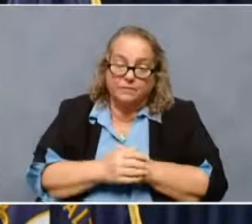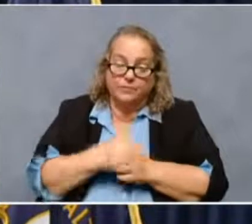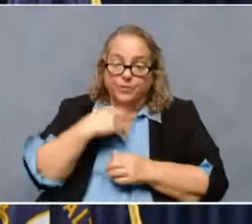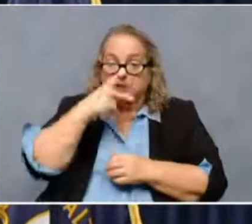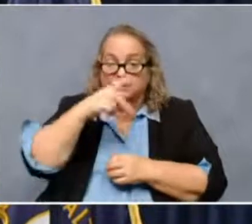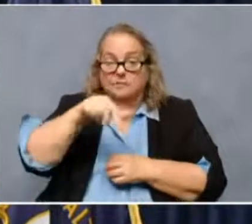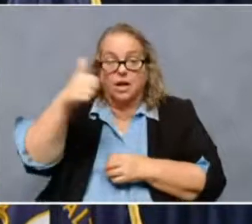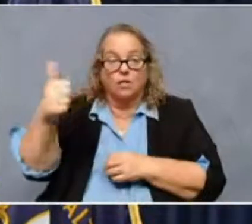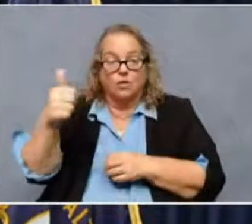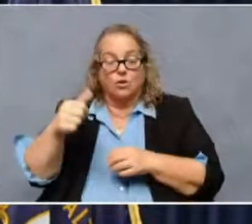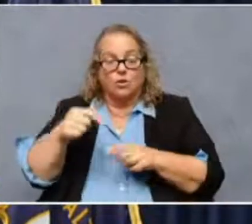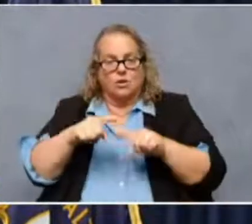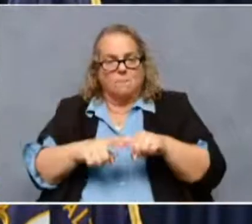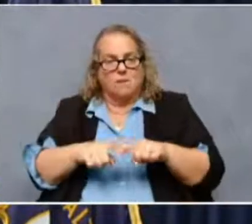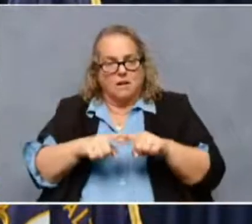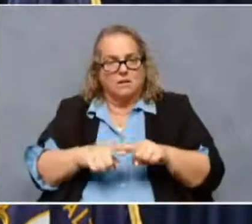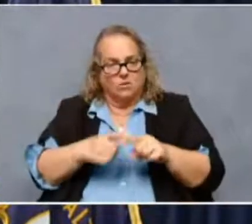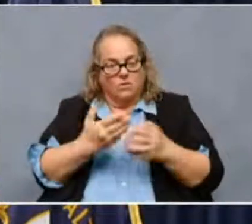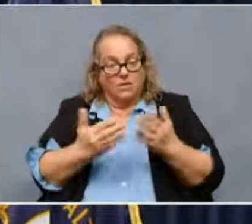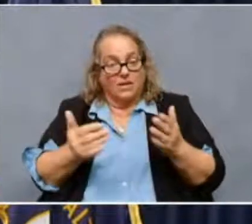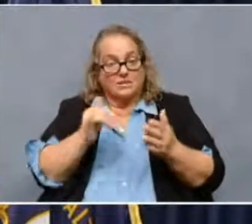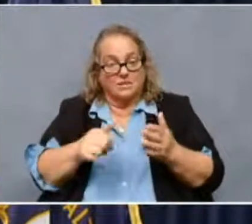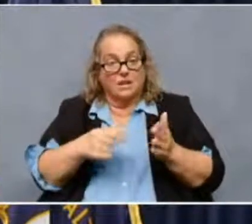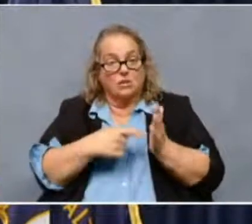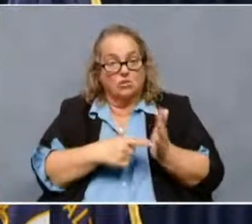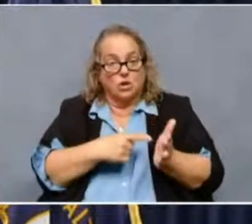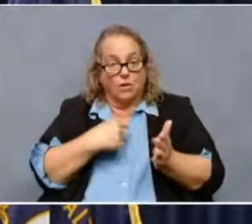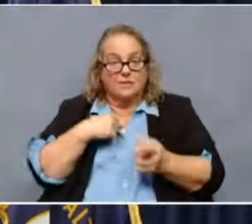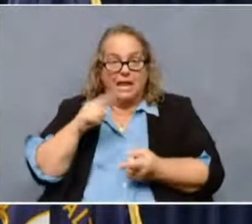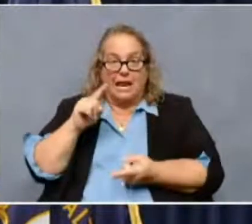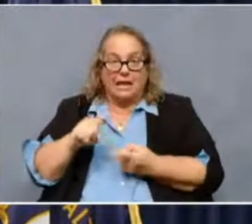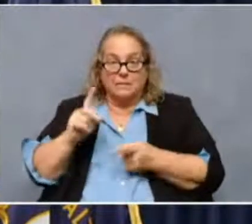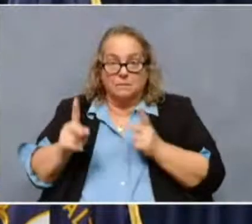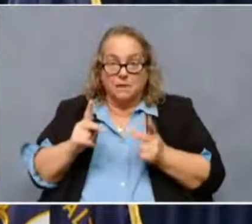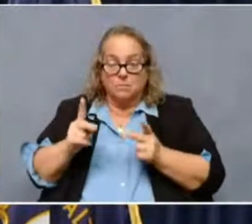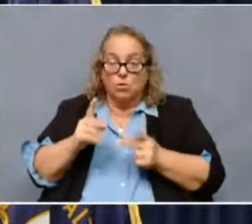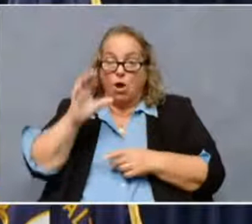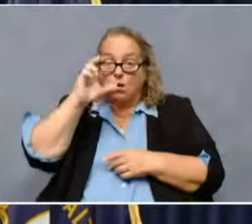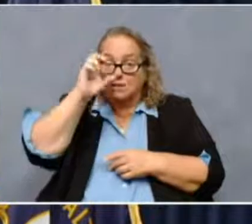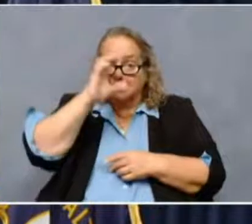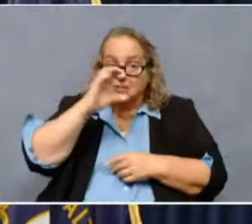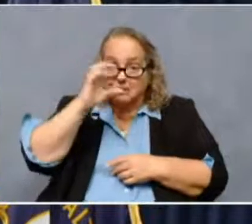metrics decreasing that tell us the same thing. Less people seeking the